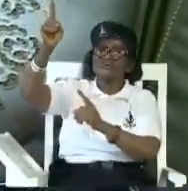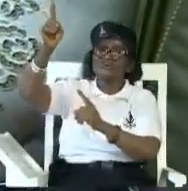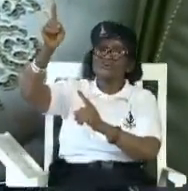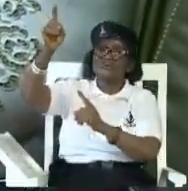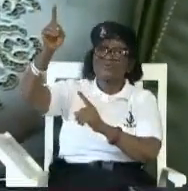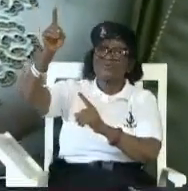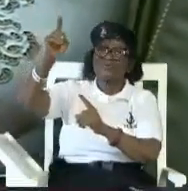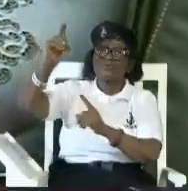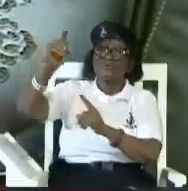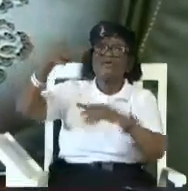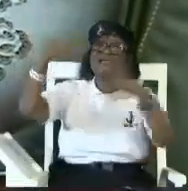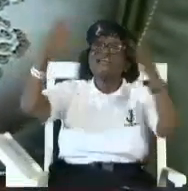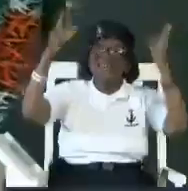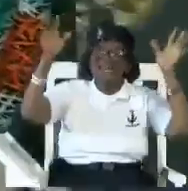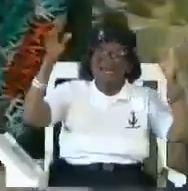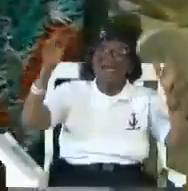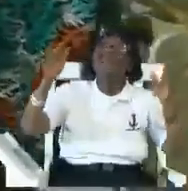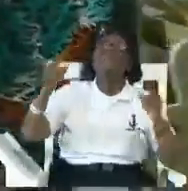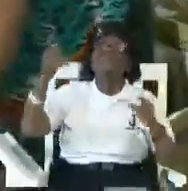for the Almighty God.